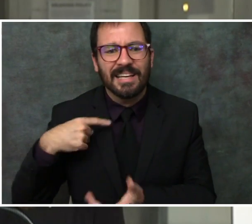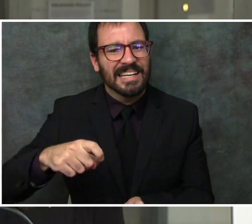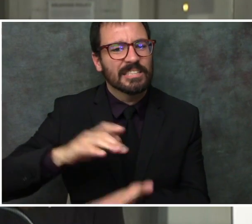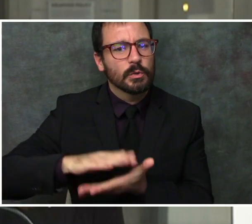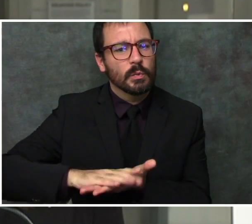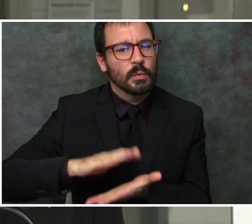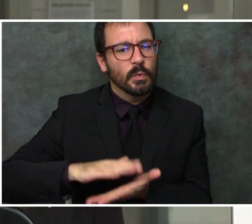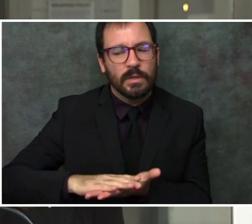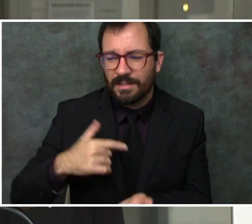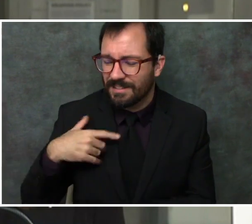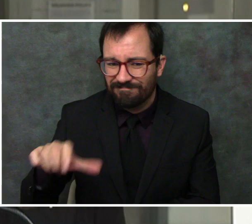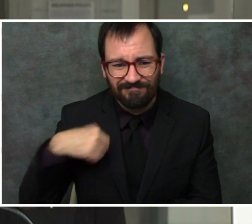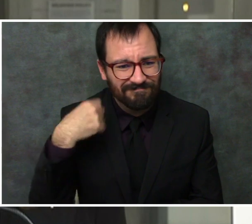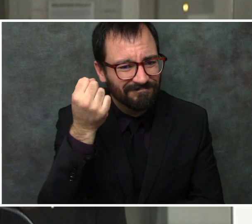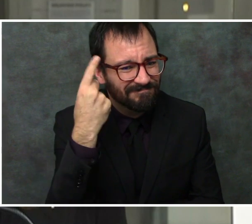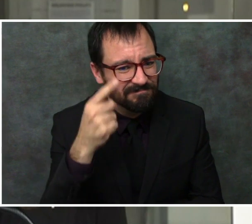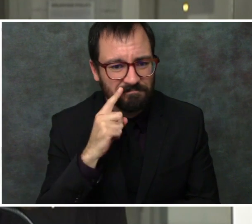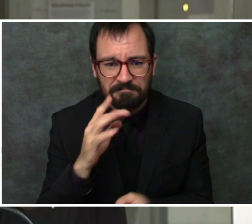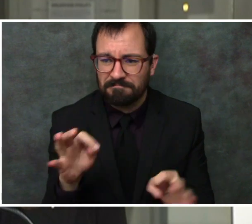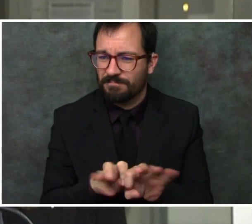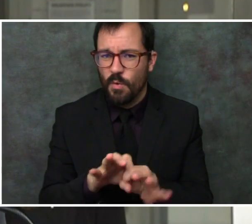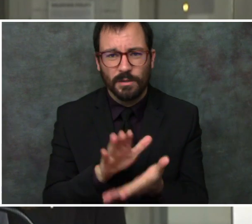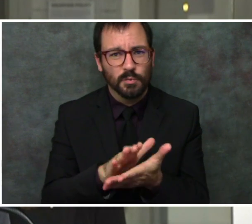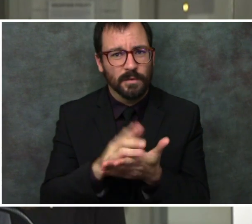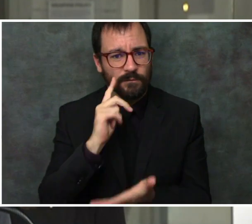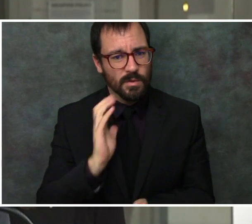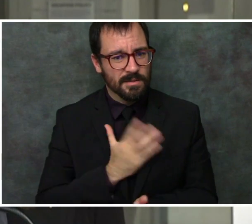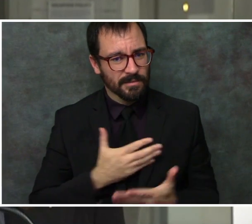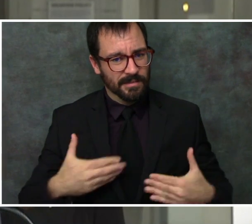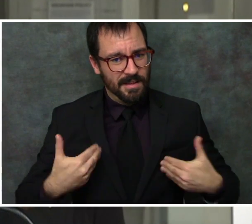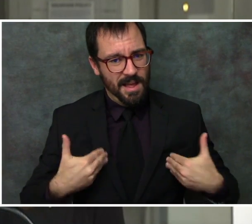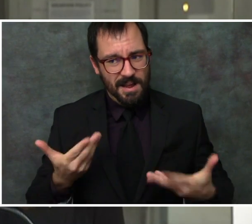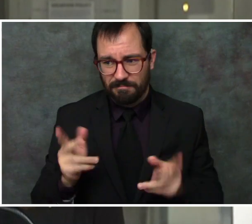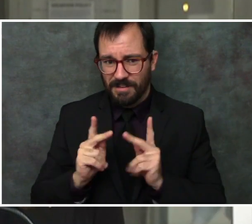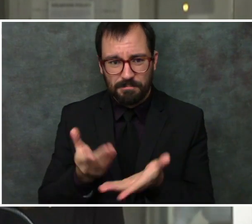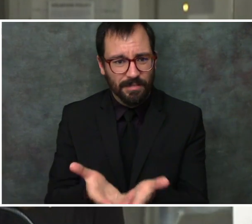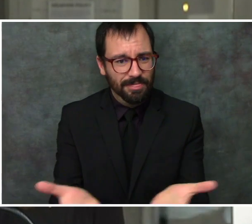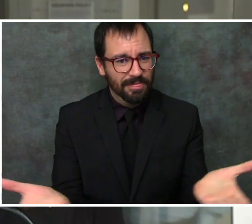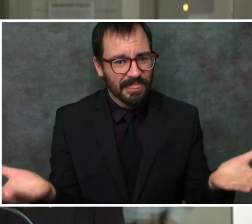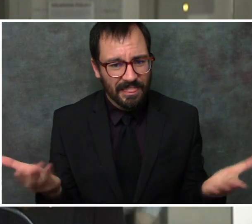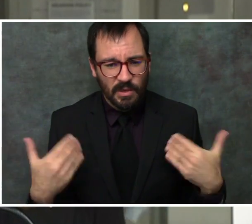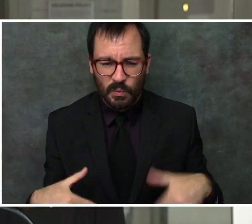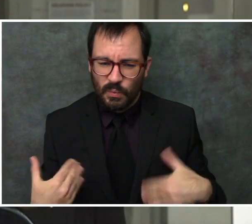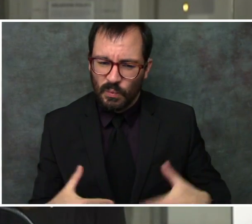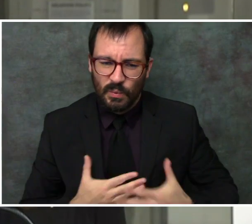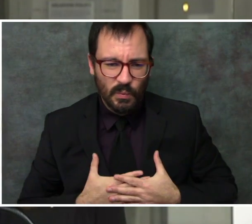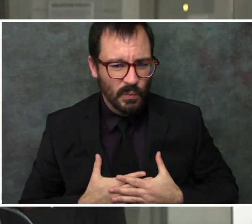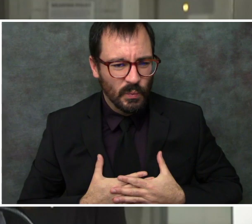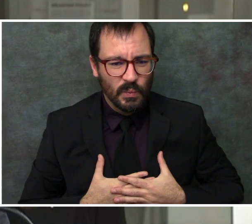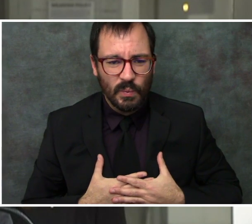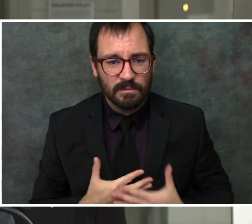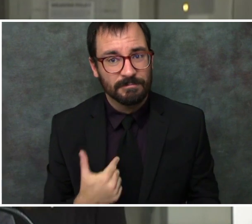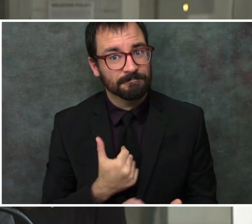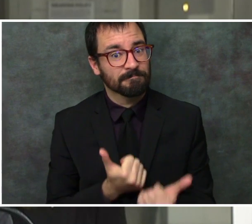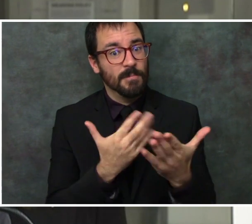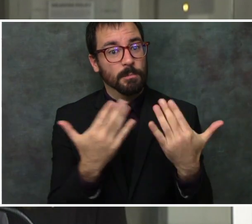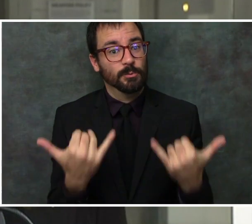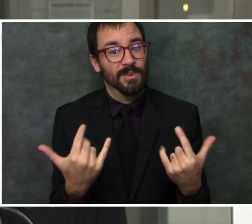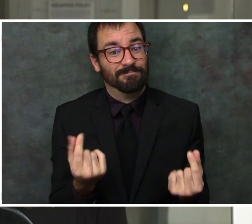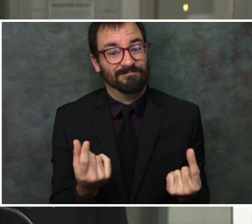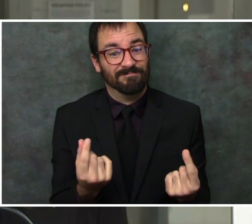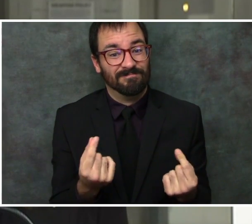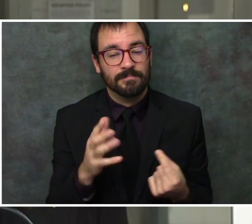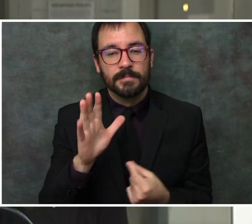for our young people. So what we're proposing today, what we're going to do today, we'll push back the earliest possible start date